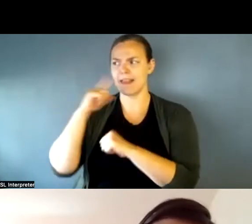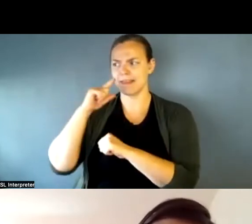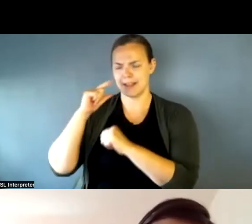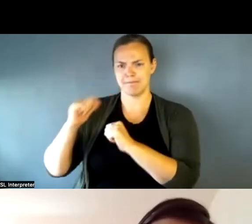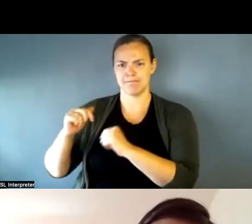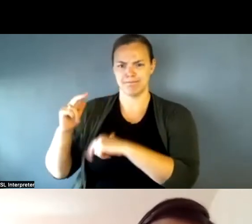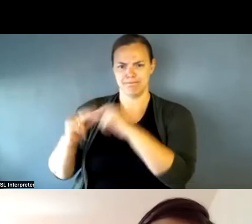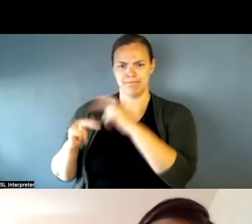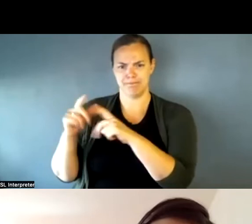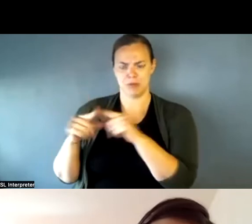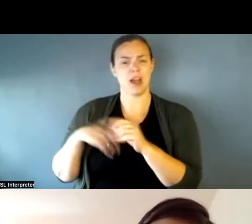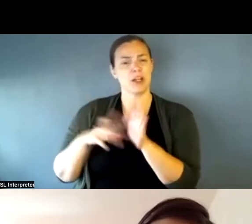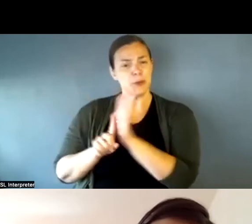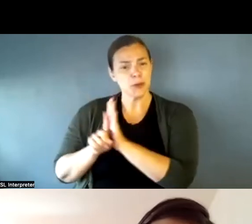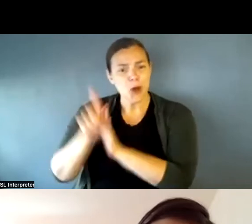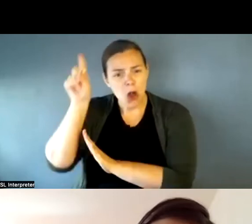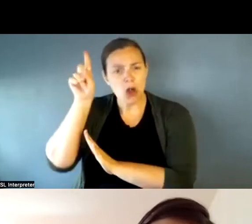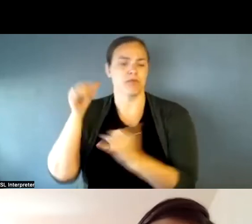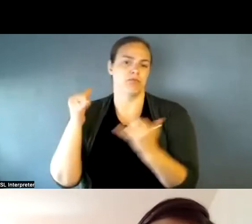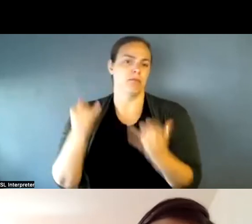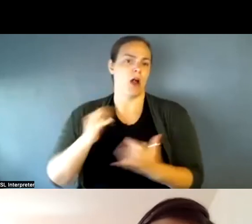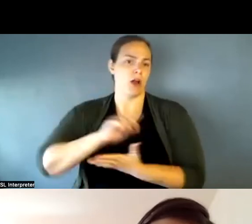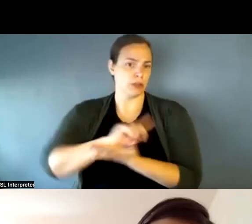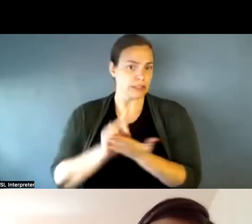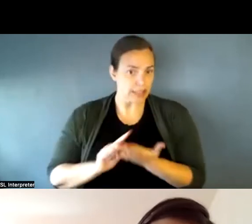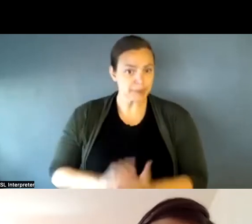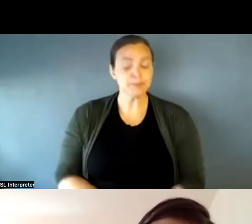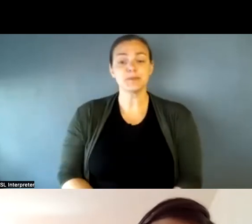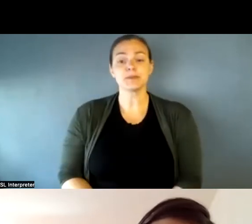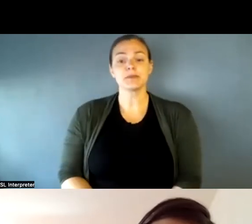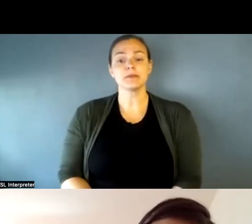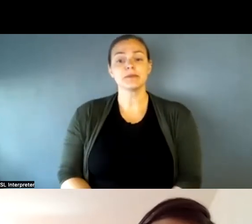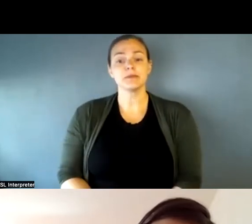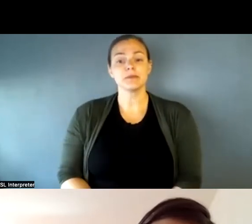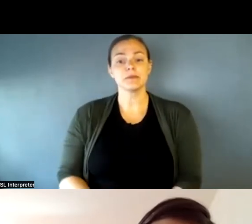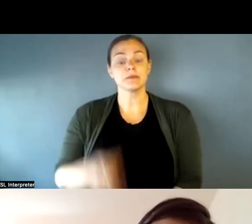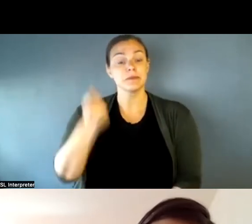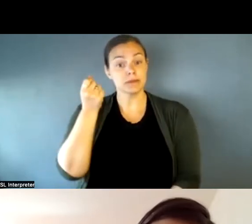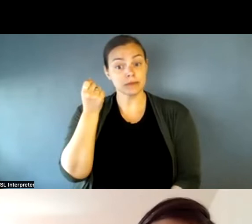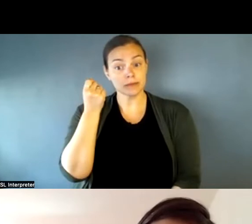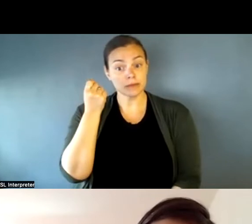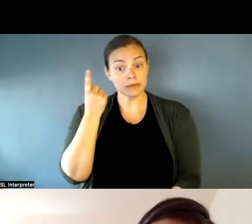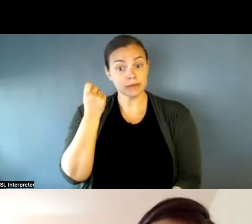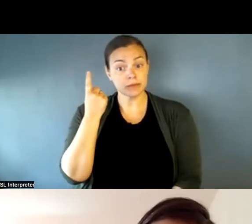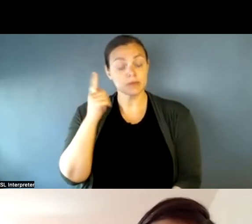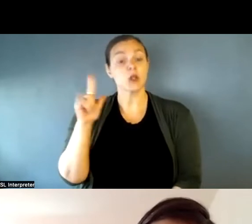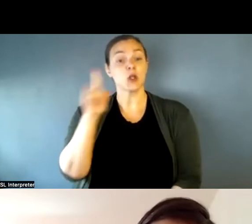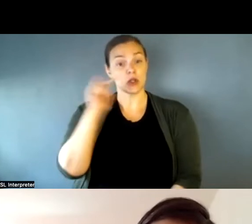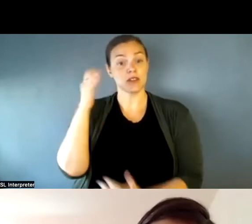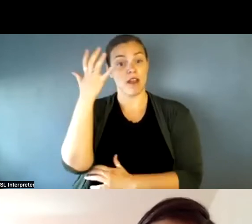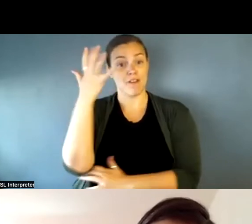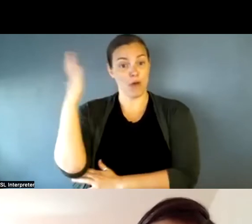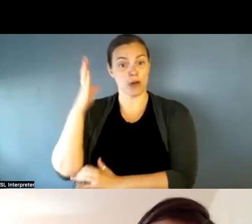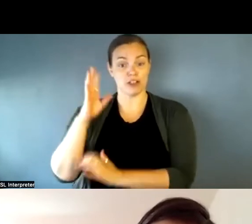very tall building. It's a modern building. And it's almost like a forest that grows straight up.